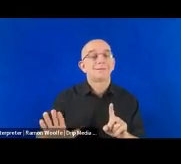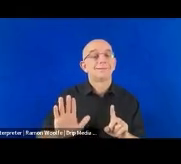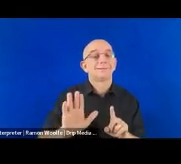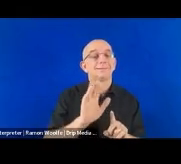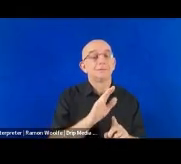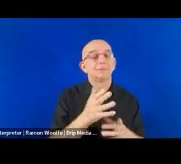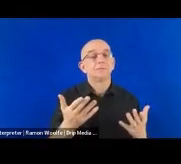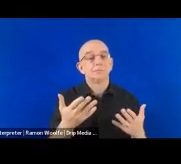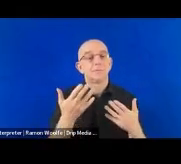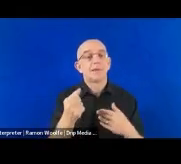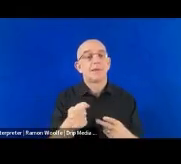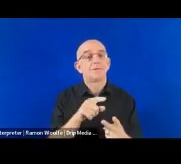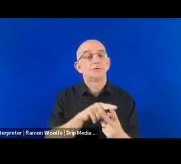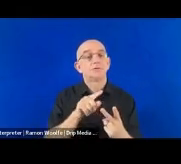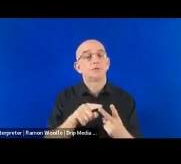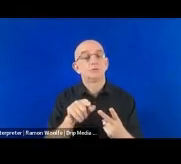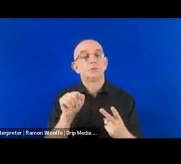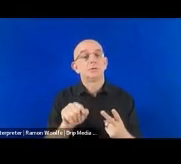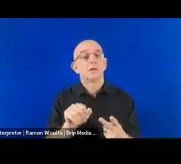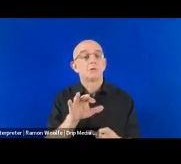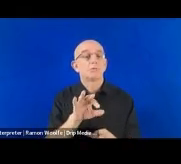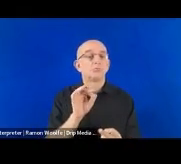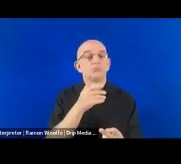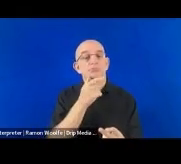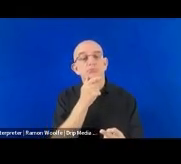cases. So in a nutshell, I think that